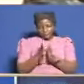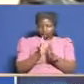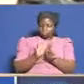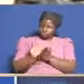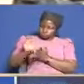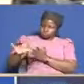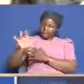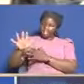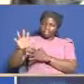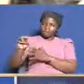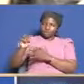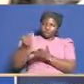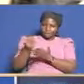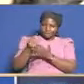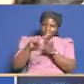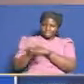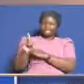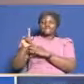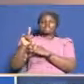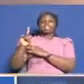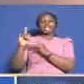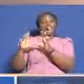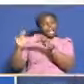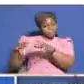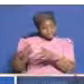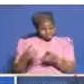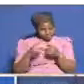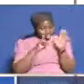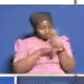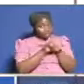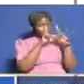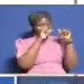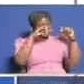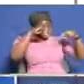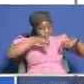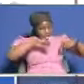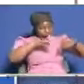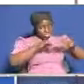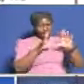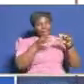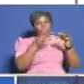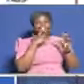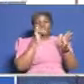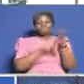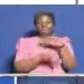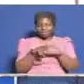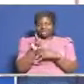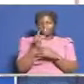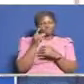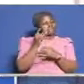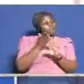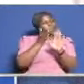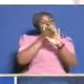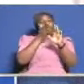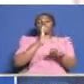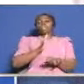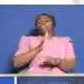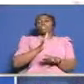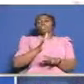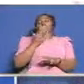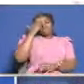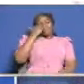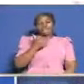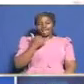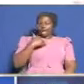operations of Mumias Sugar Company. However, in a statement today, the company said it was withdrawing from the bid due